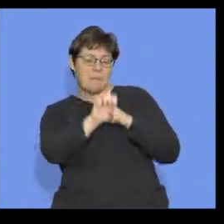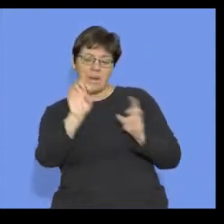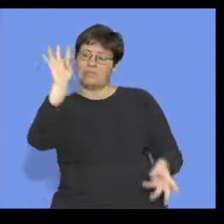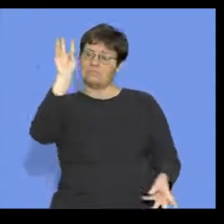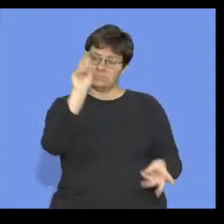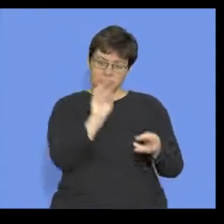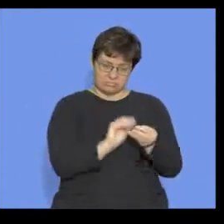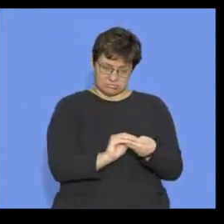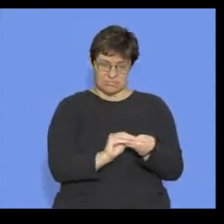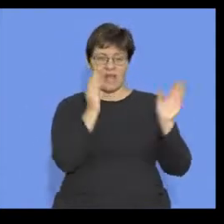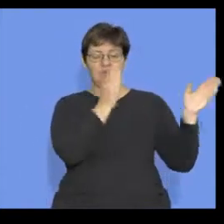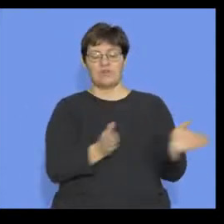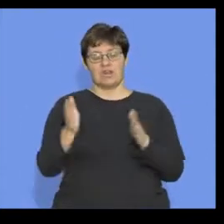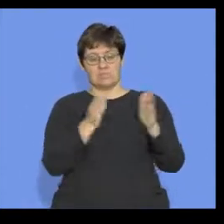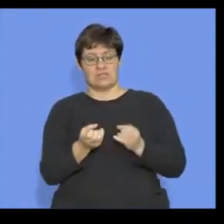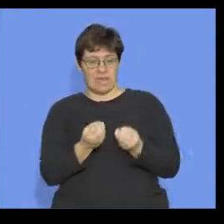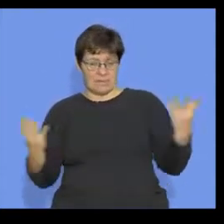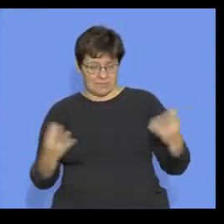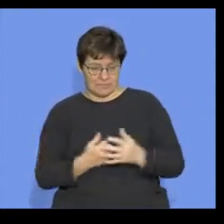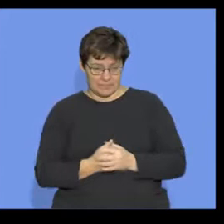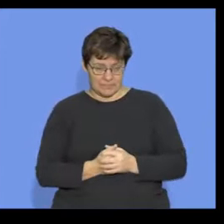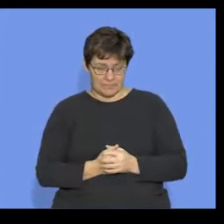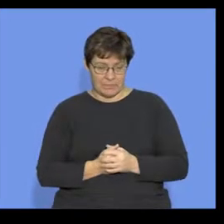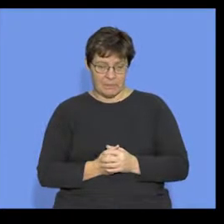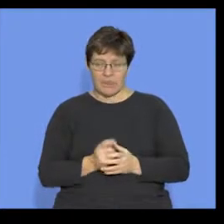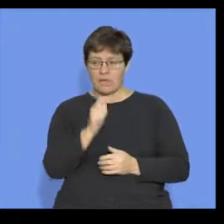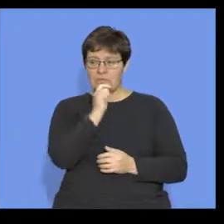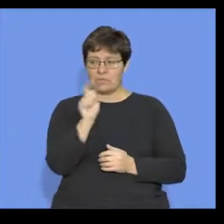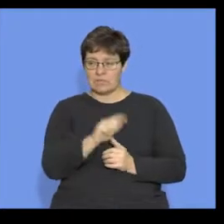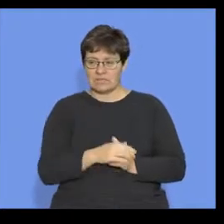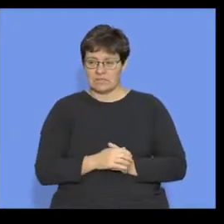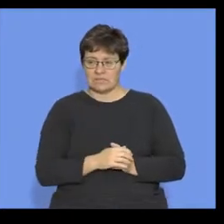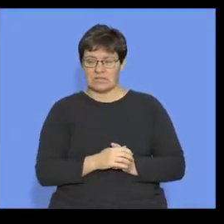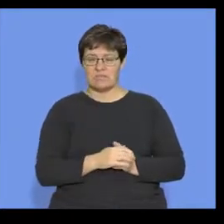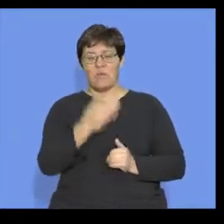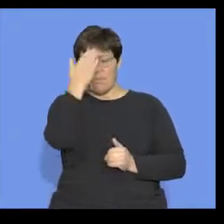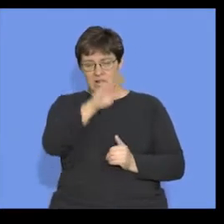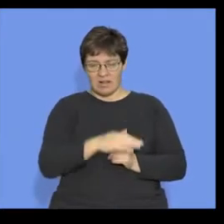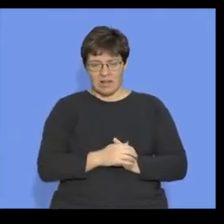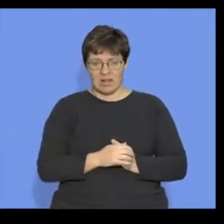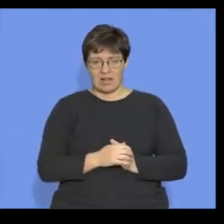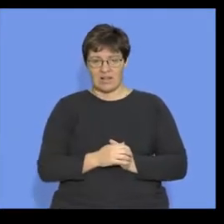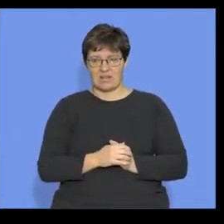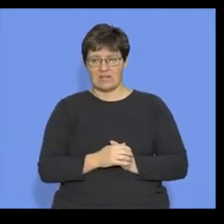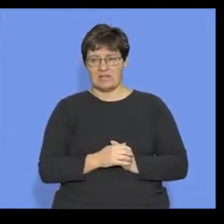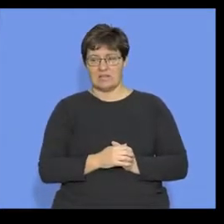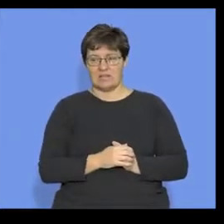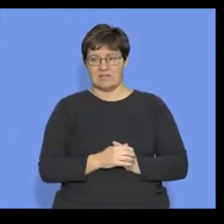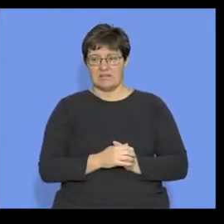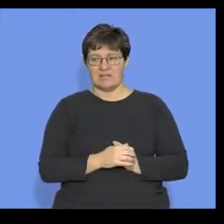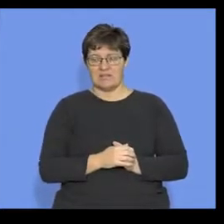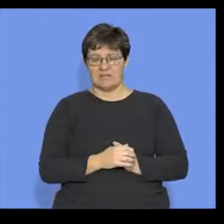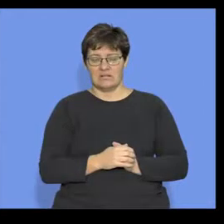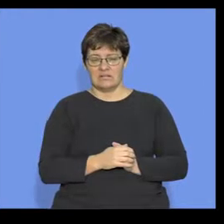the total numbers of arrangement. So we will use, so we know that if we